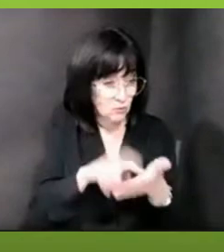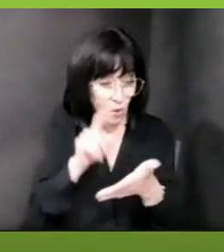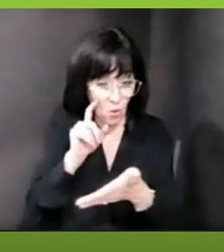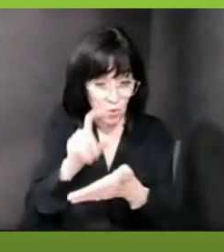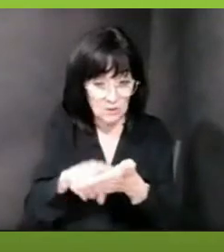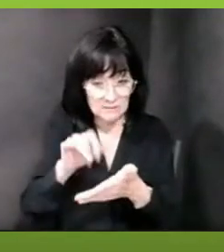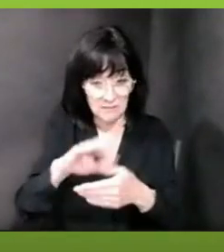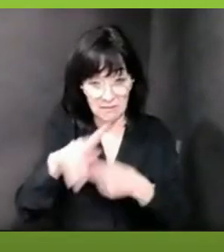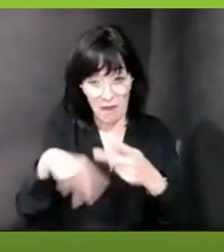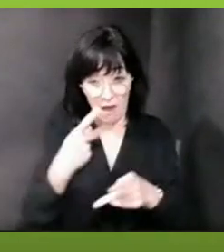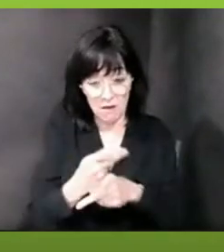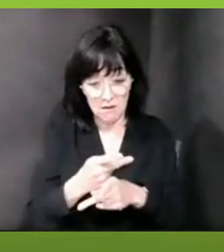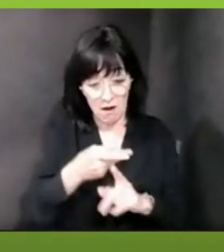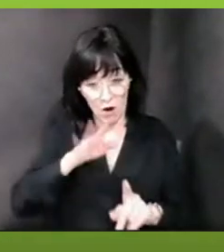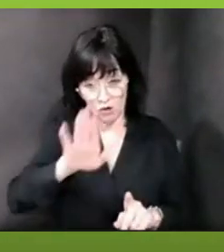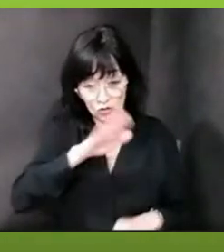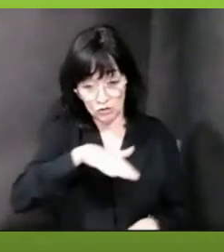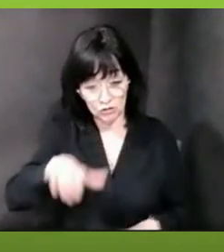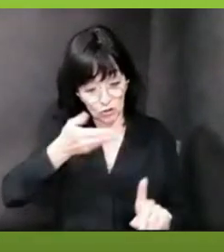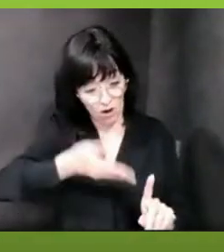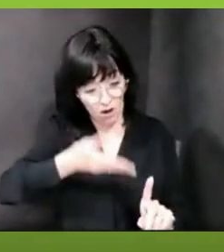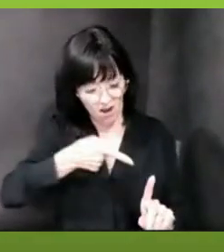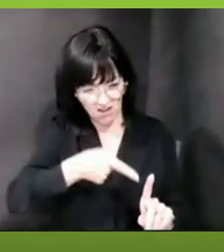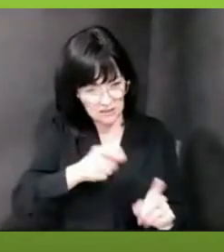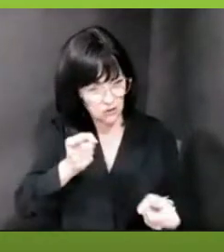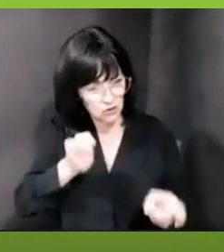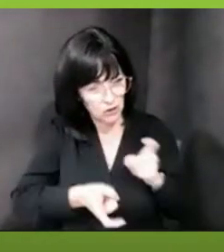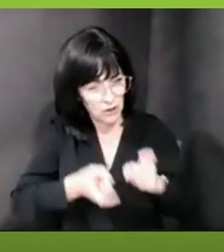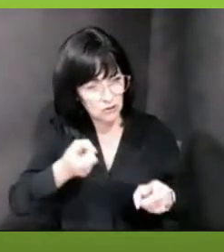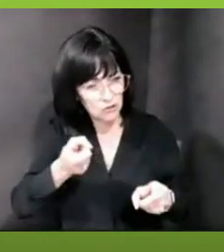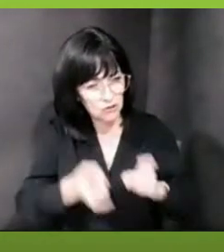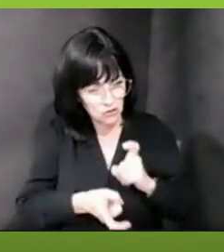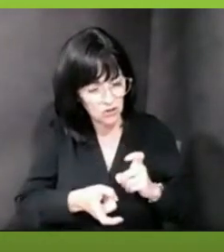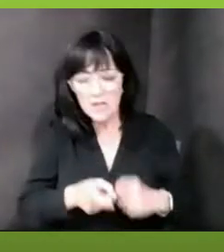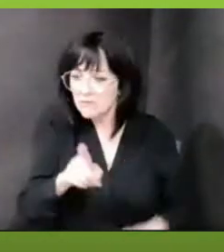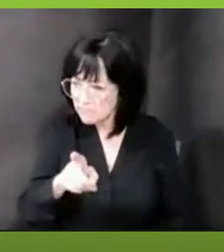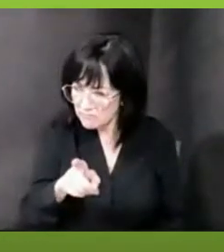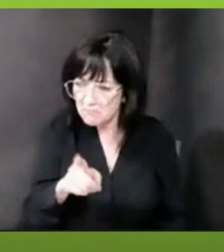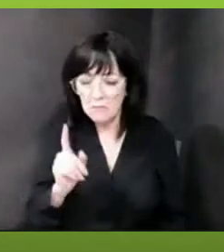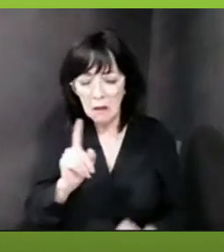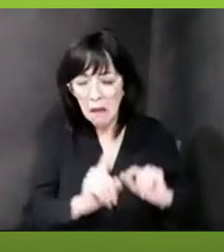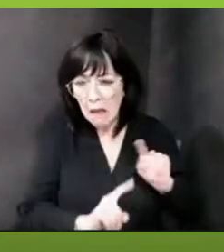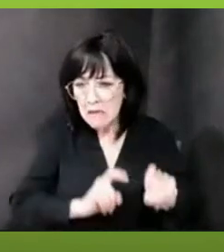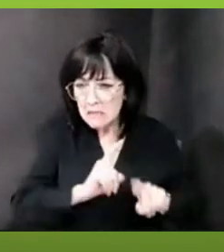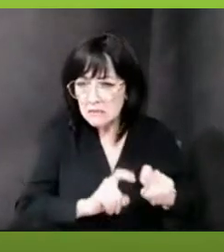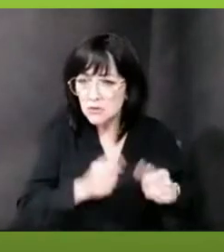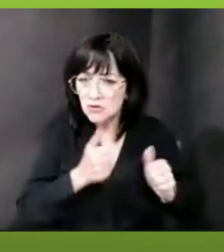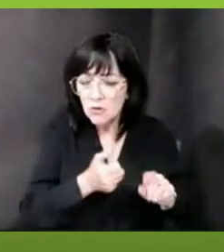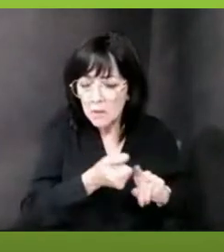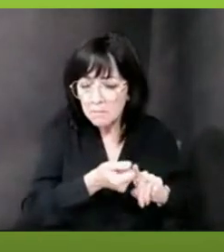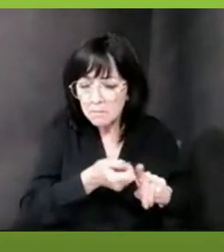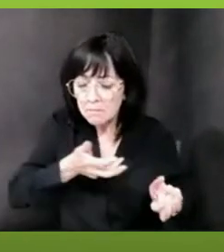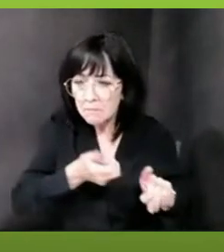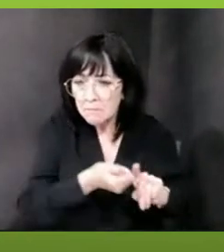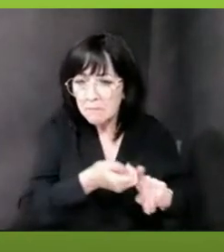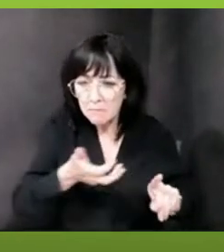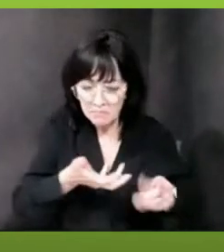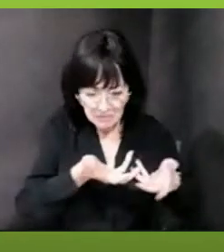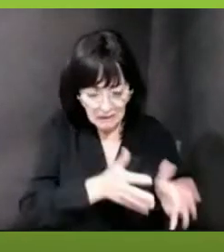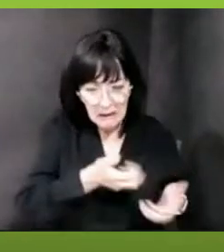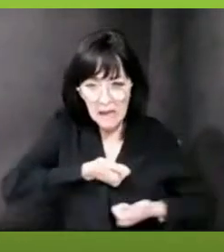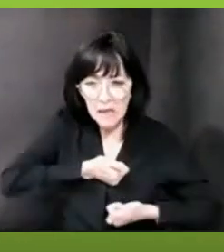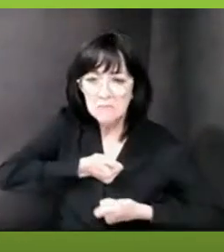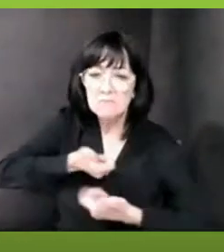changes in your child, you notice that they're struggling, please check in with them, ask them those questions. They're dealing with